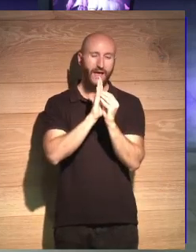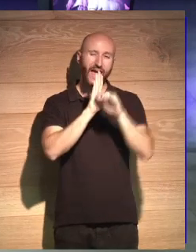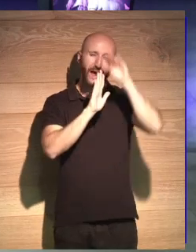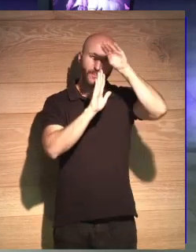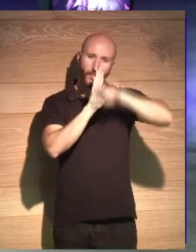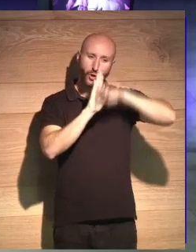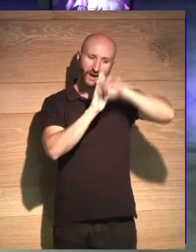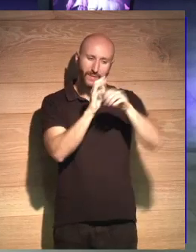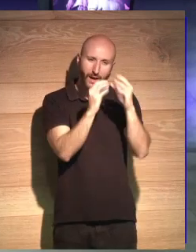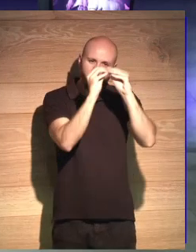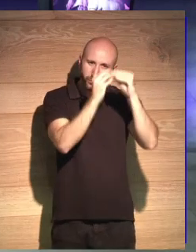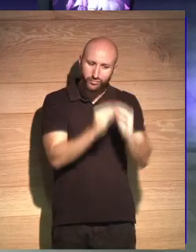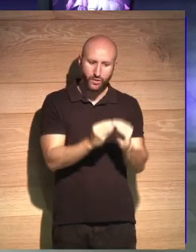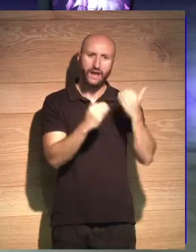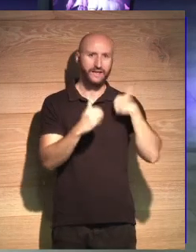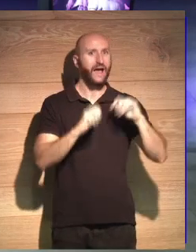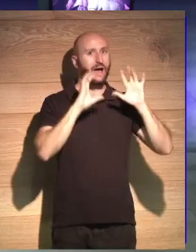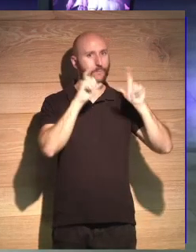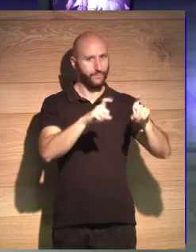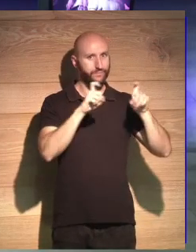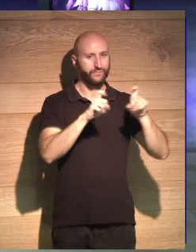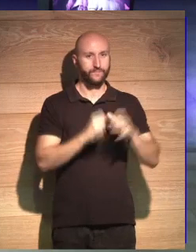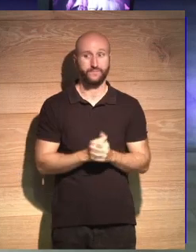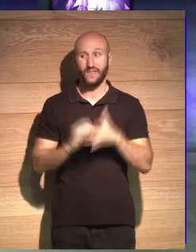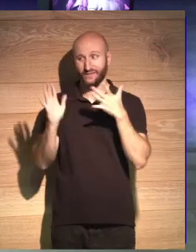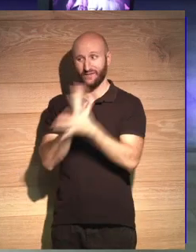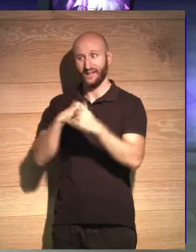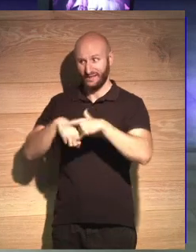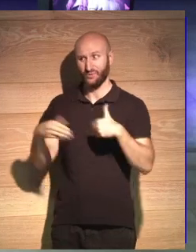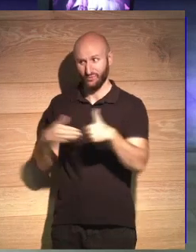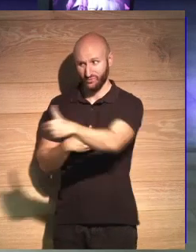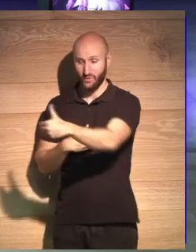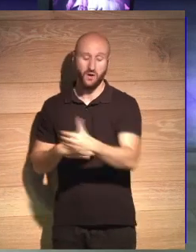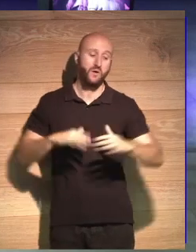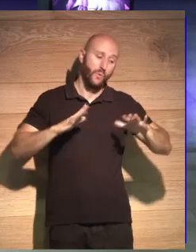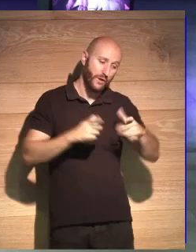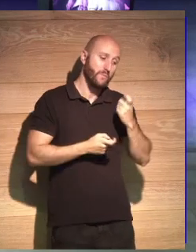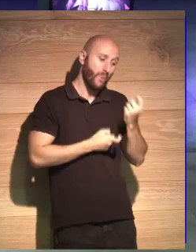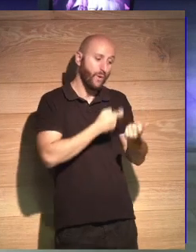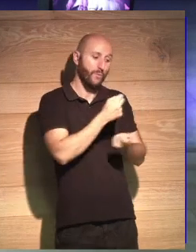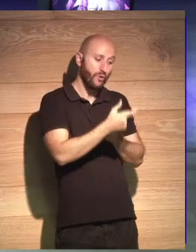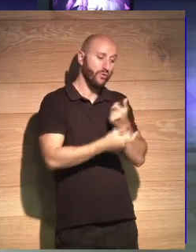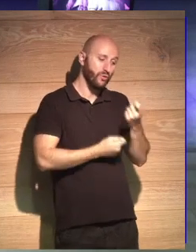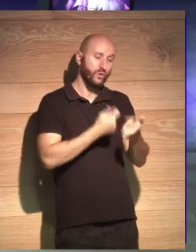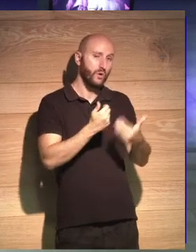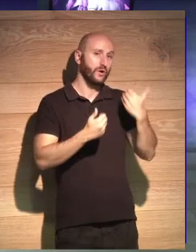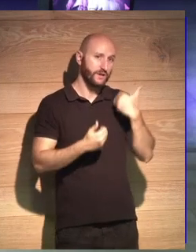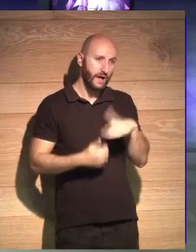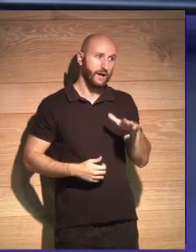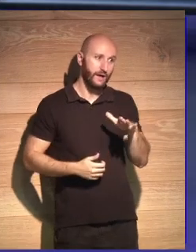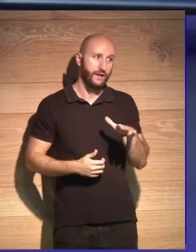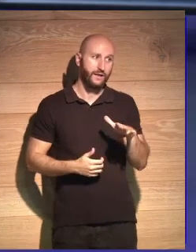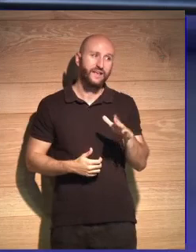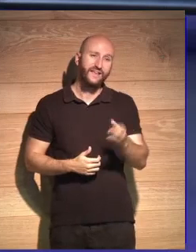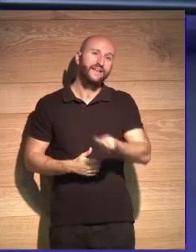and learning how to program a little bit should be done by all the schools. We are opening